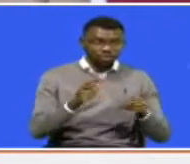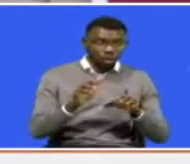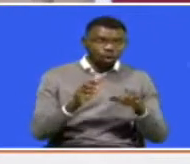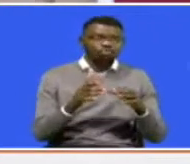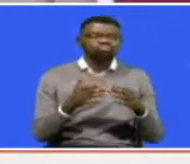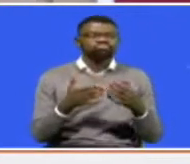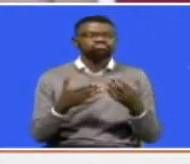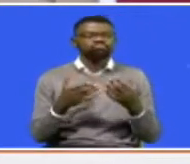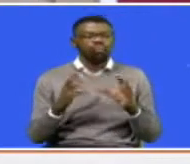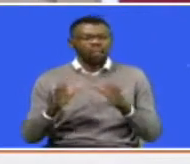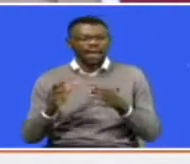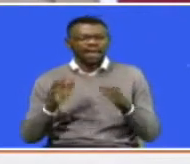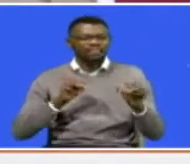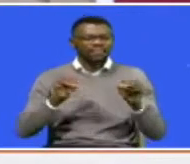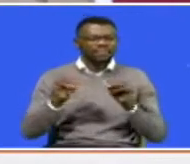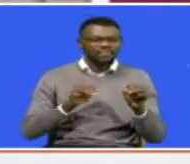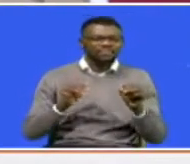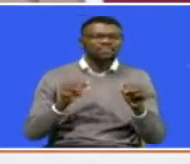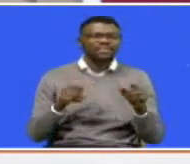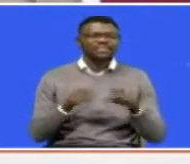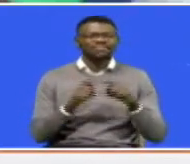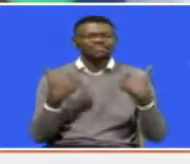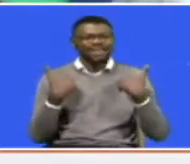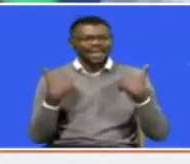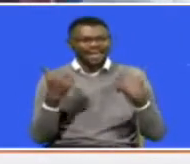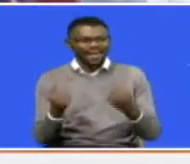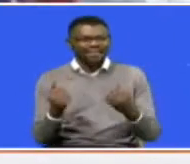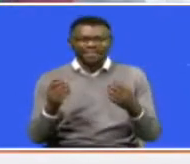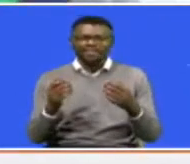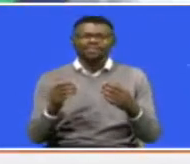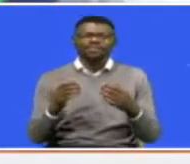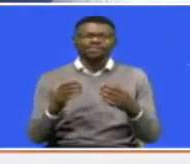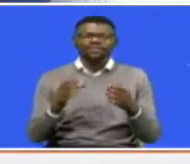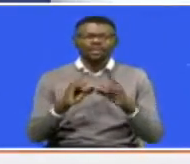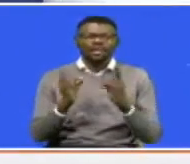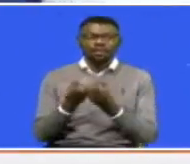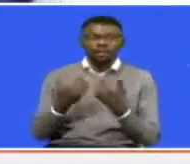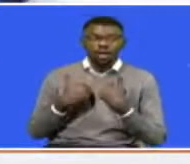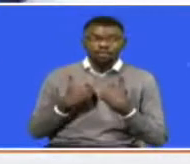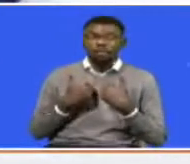Management, and Health's Edna Chepkirui Tunui.